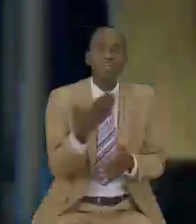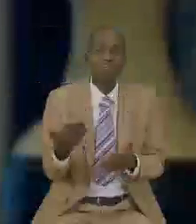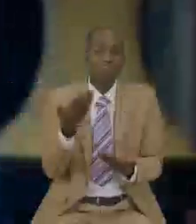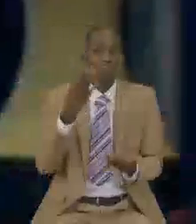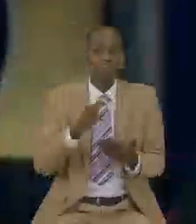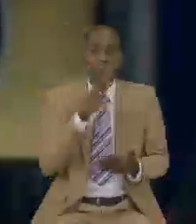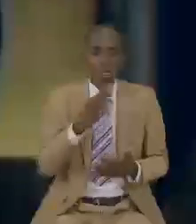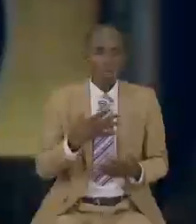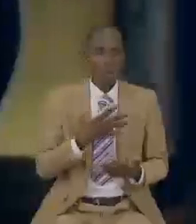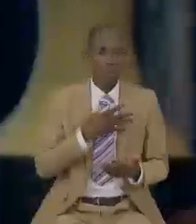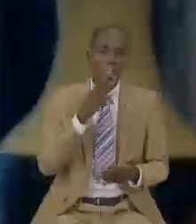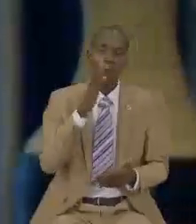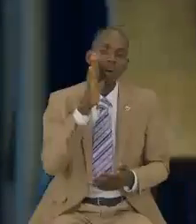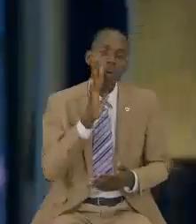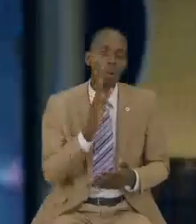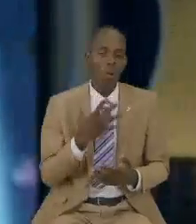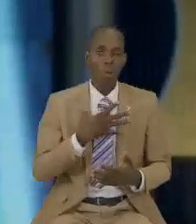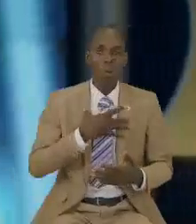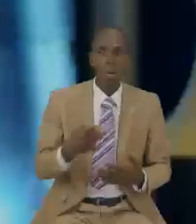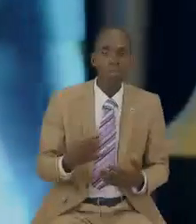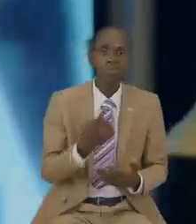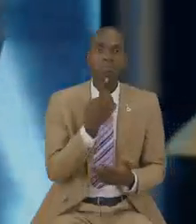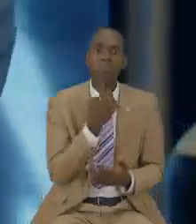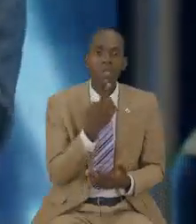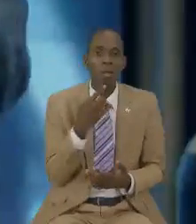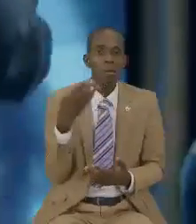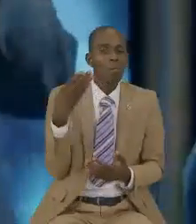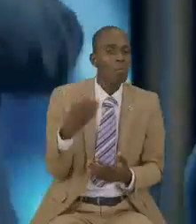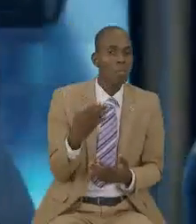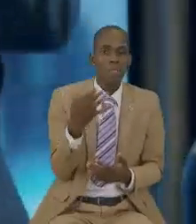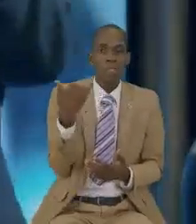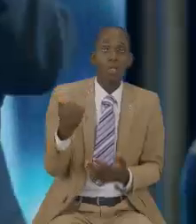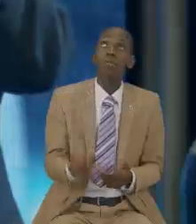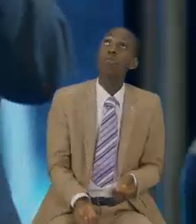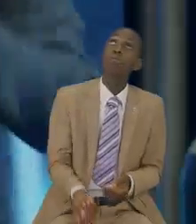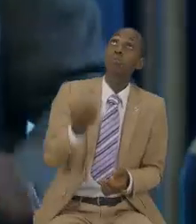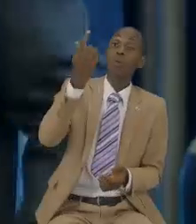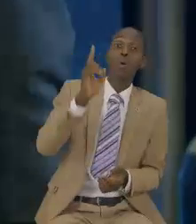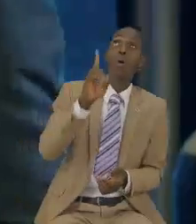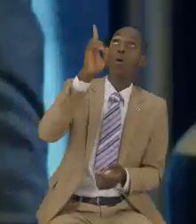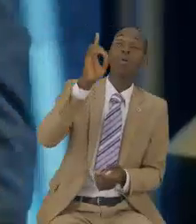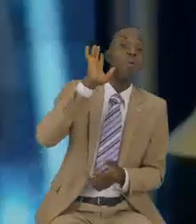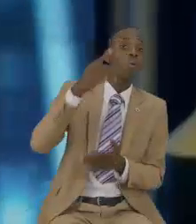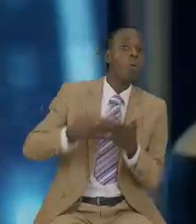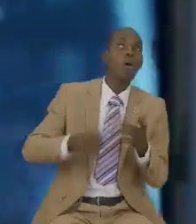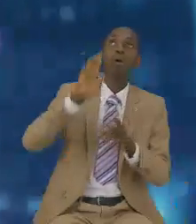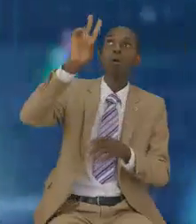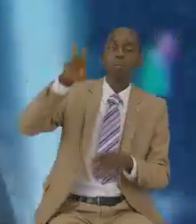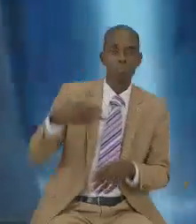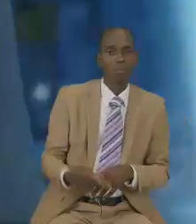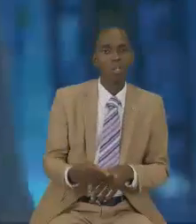or yellow or red or blue, anything you throw up must come down. Any sin, you